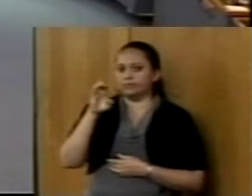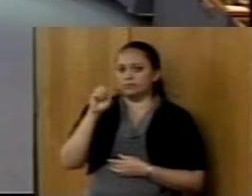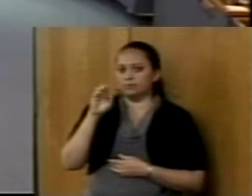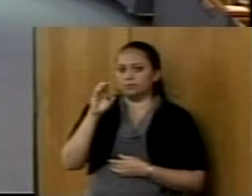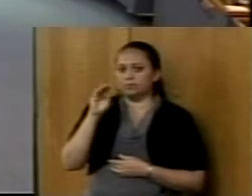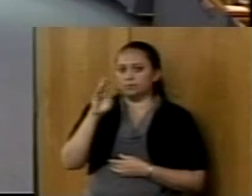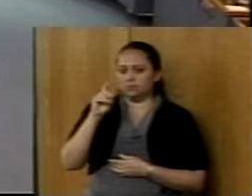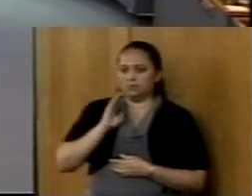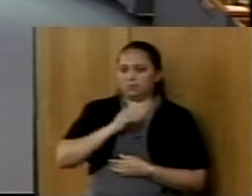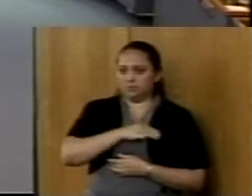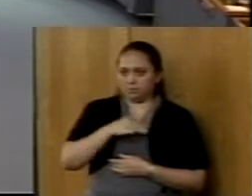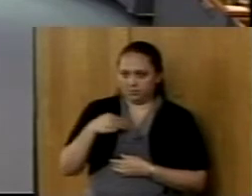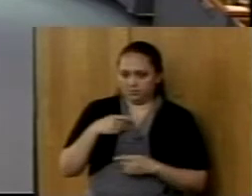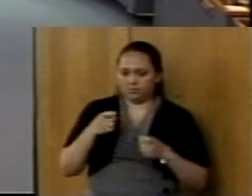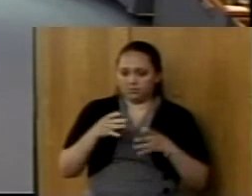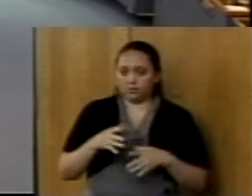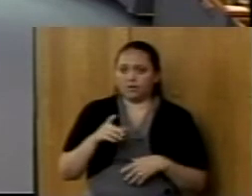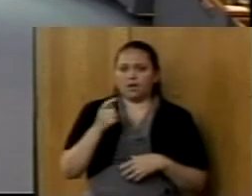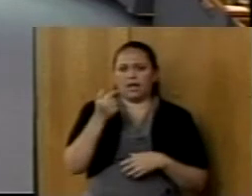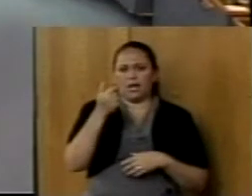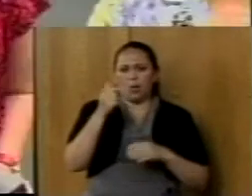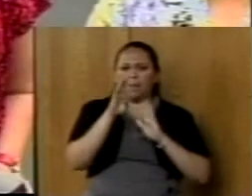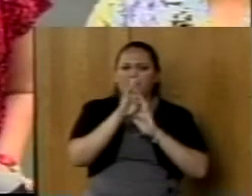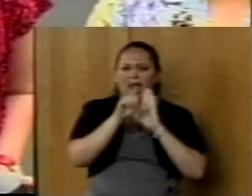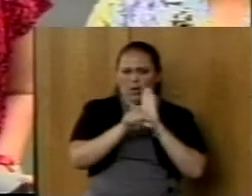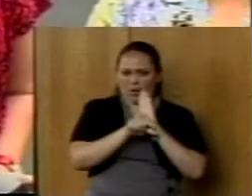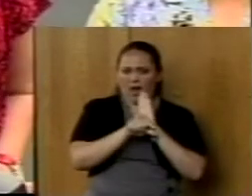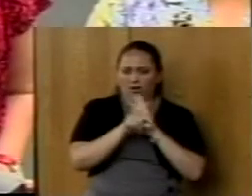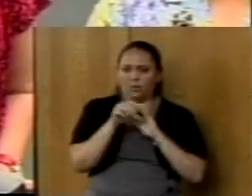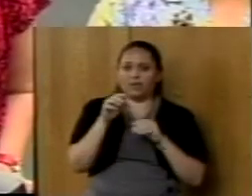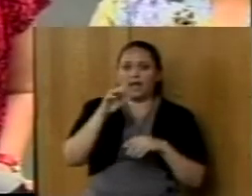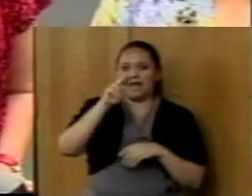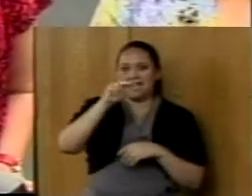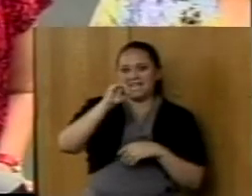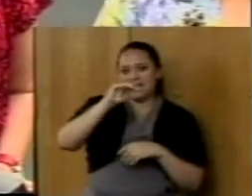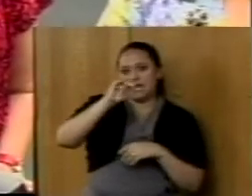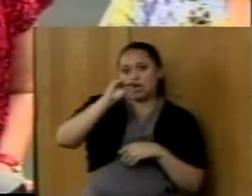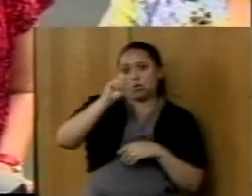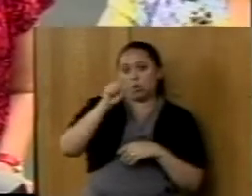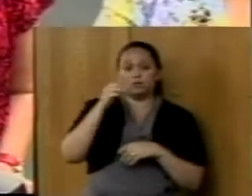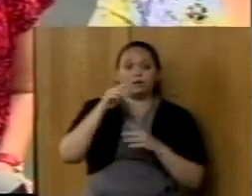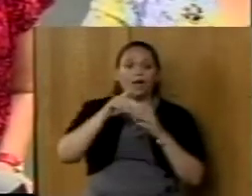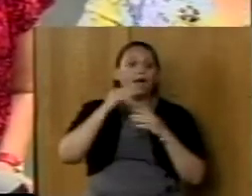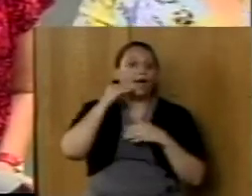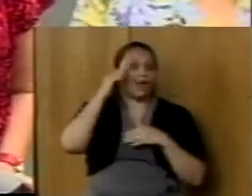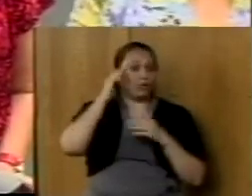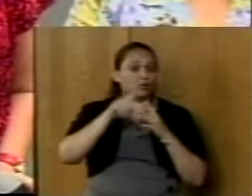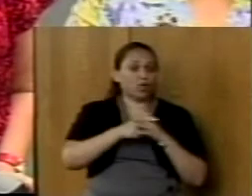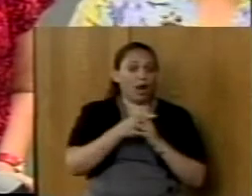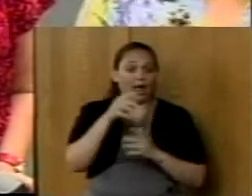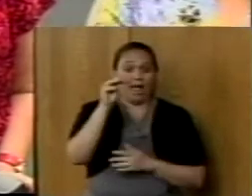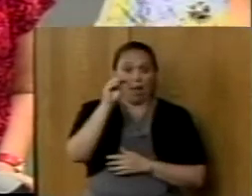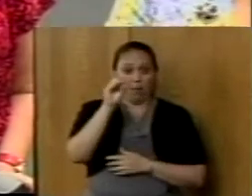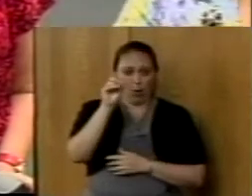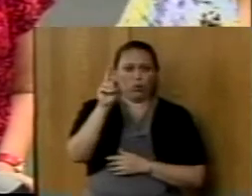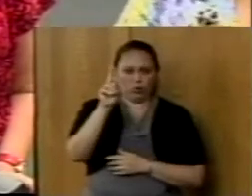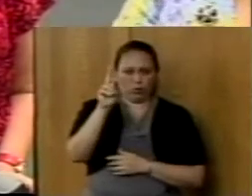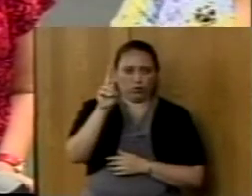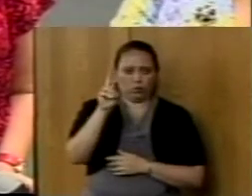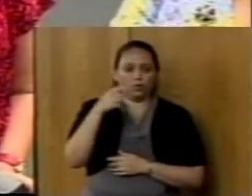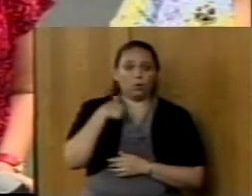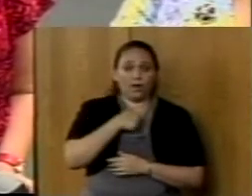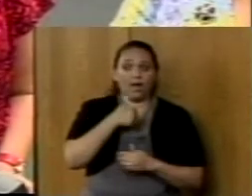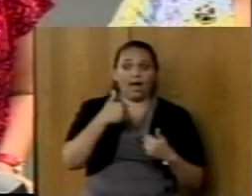little background here with the Niños Head Start. When we first started with the Niños Head Start MOU, we had